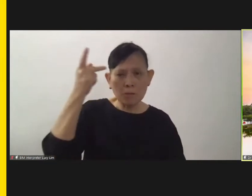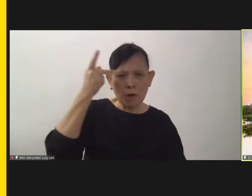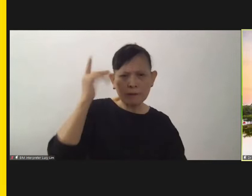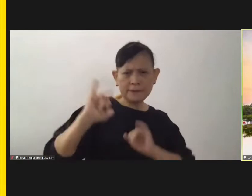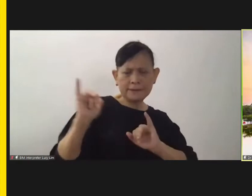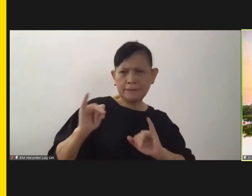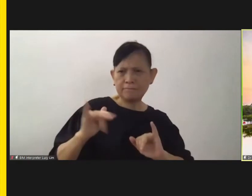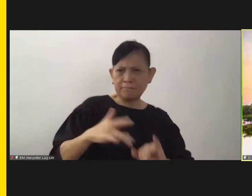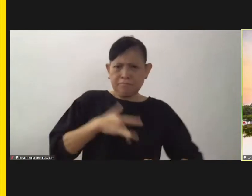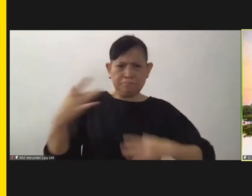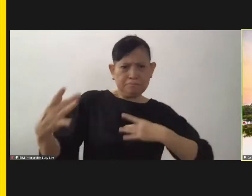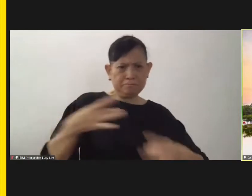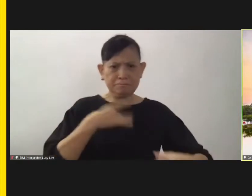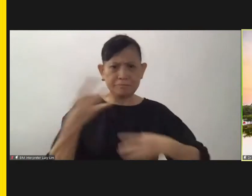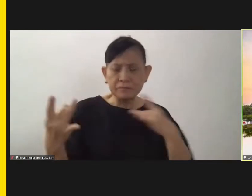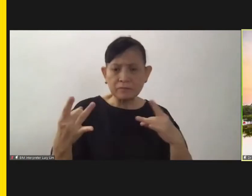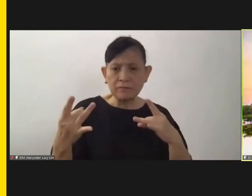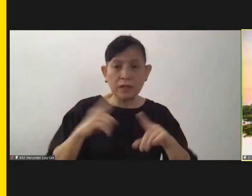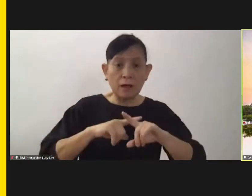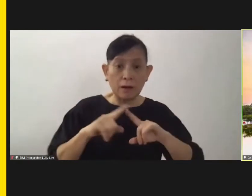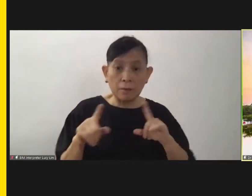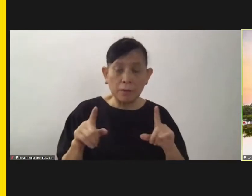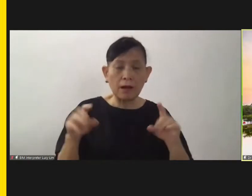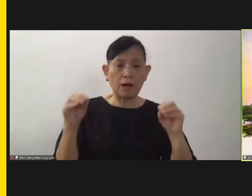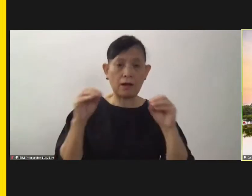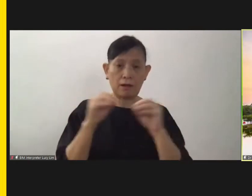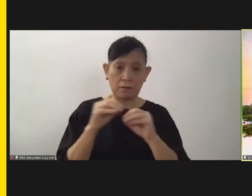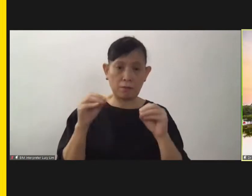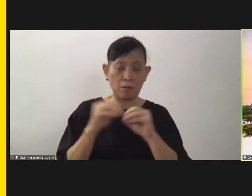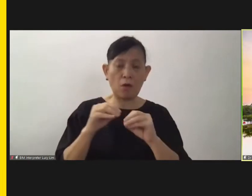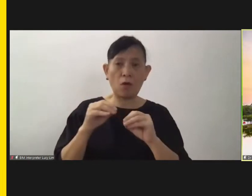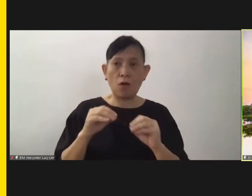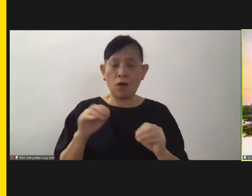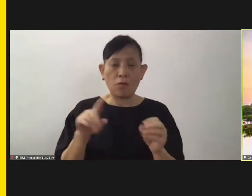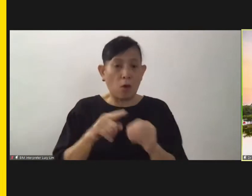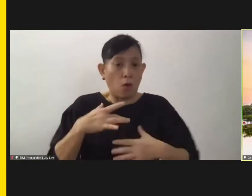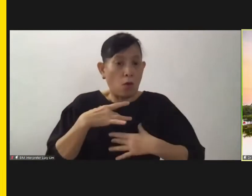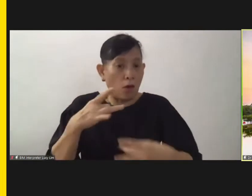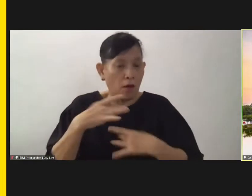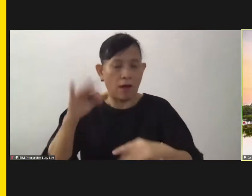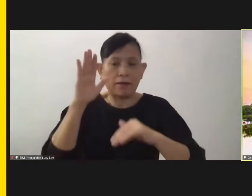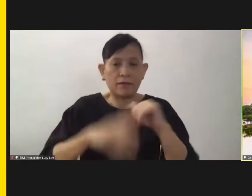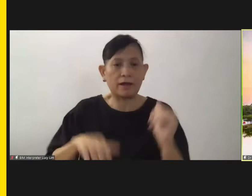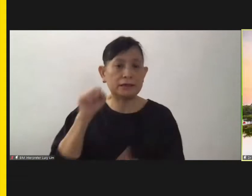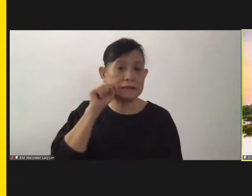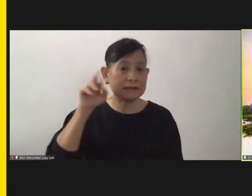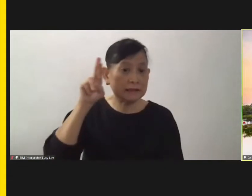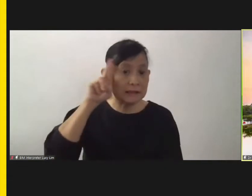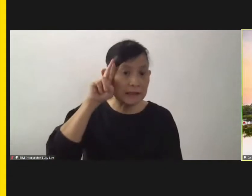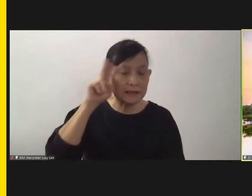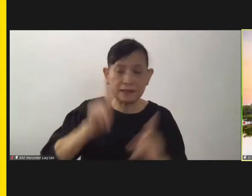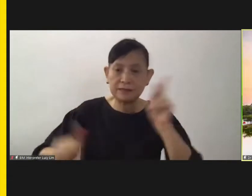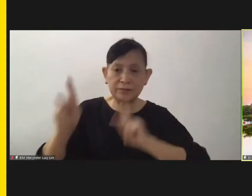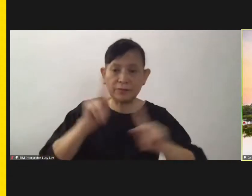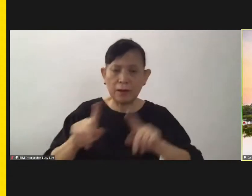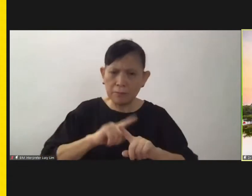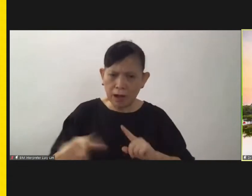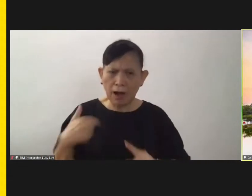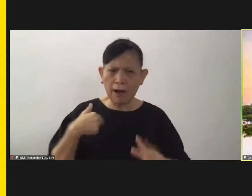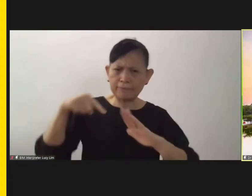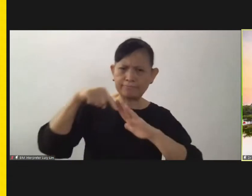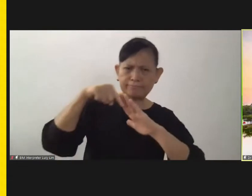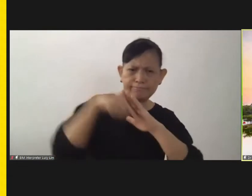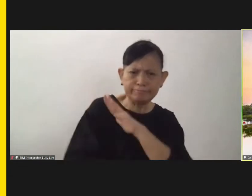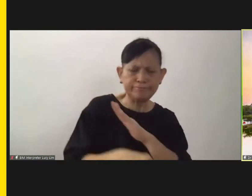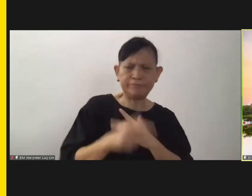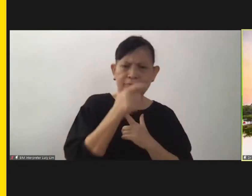attuned, perhaps even more attuned than many seniors like me, but are also deeply interested